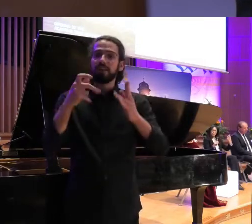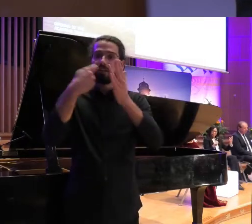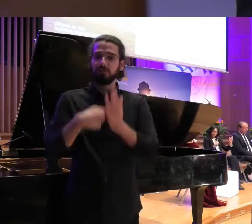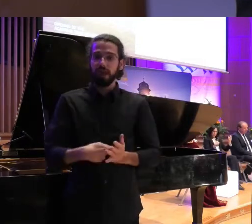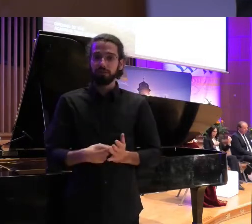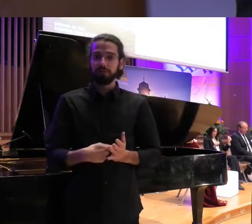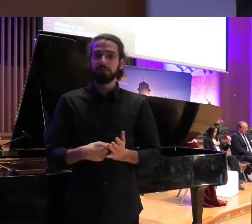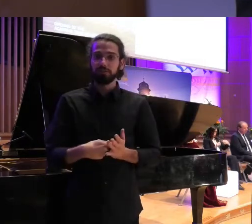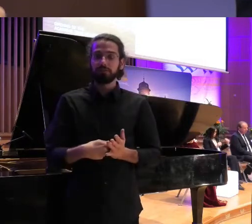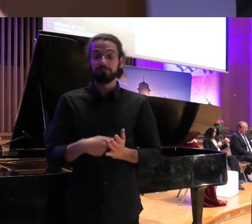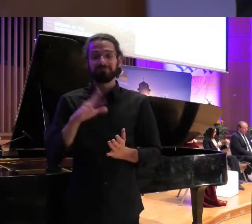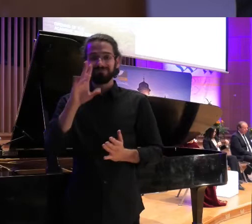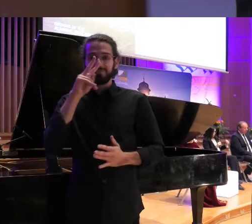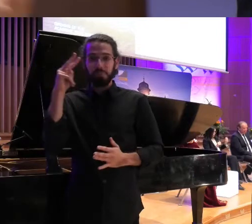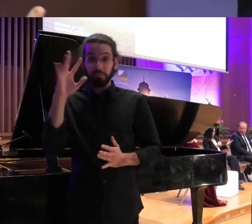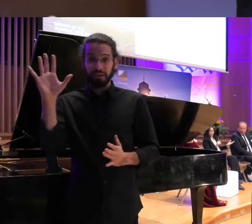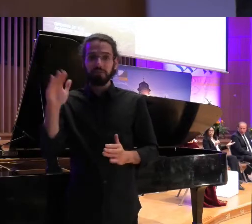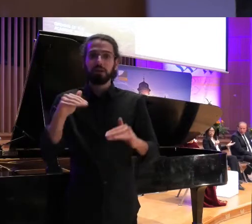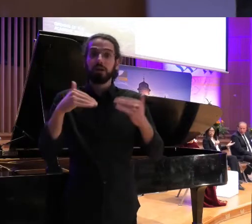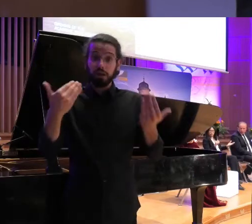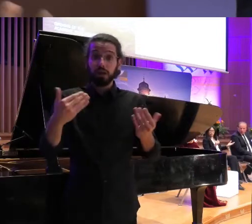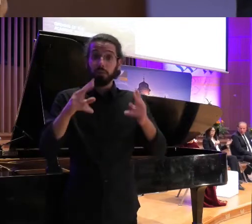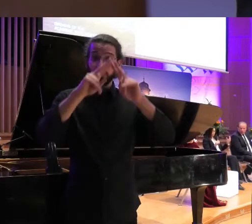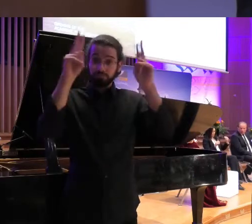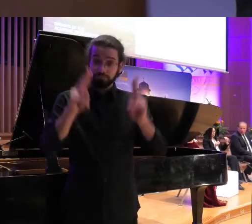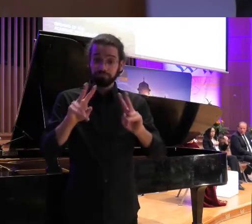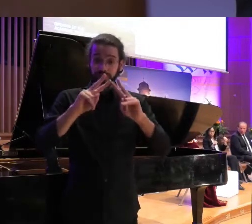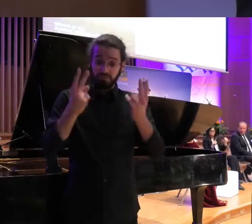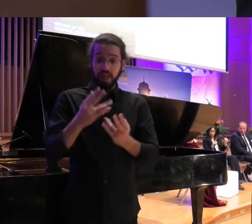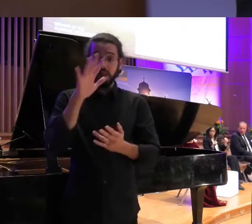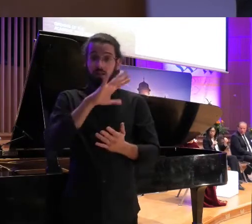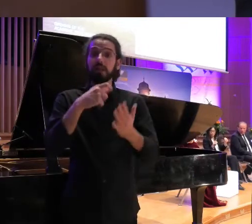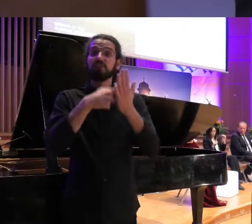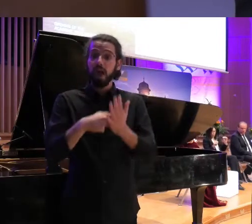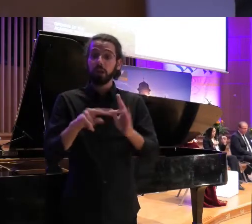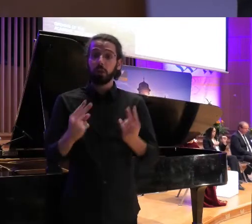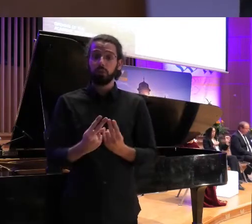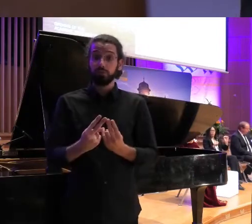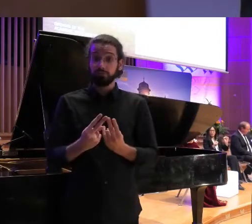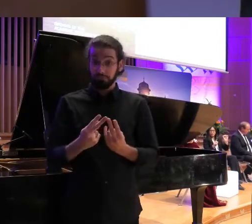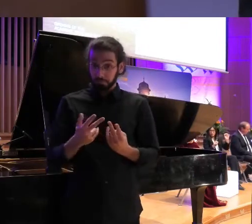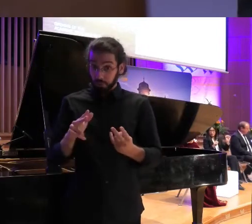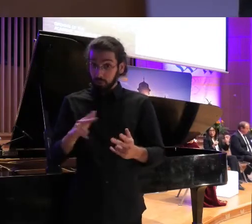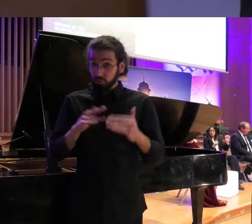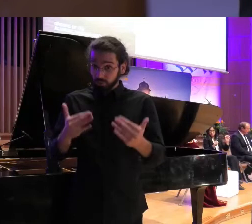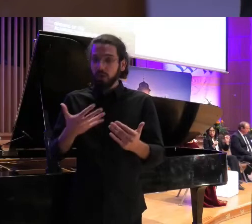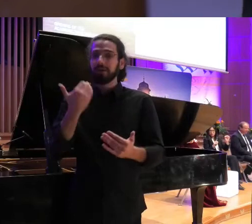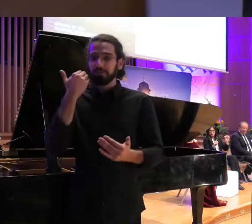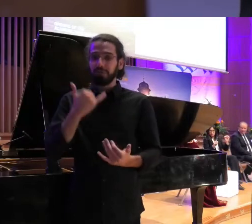His premise is that we do have universal values. If that is true, mm-hmm. then we should capitalize on